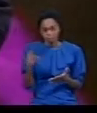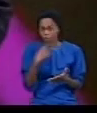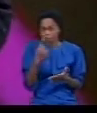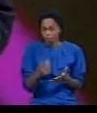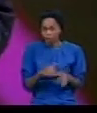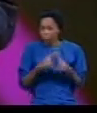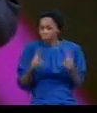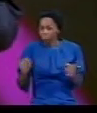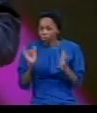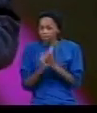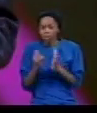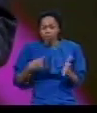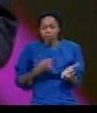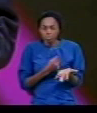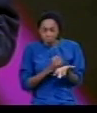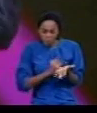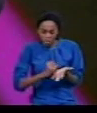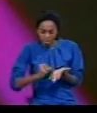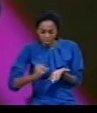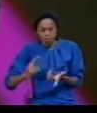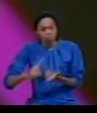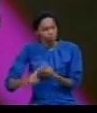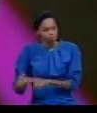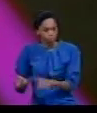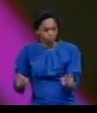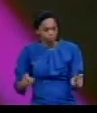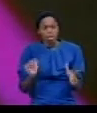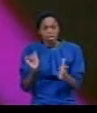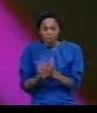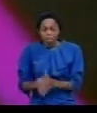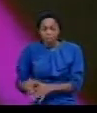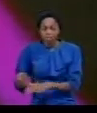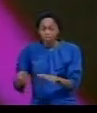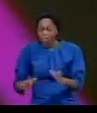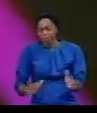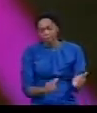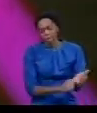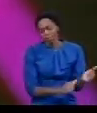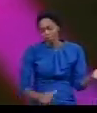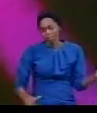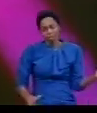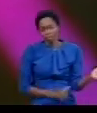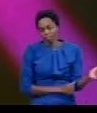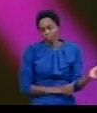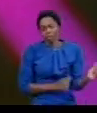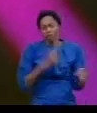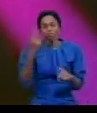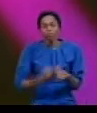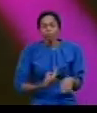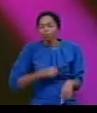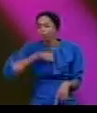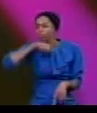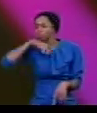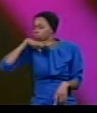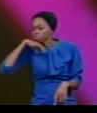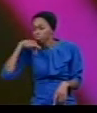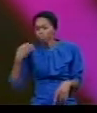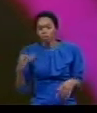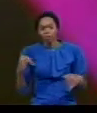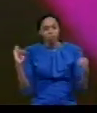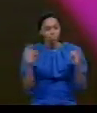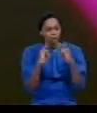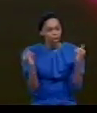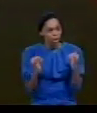that we write unto them that they abstain from the pollution of idols.